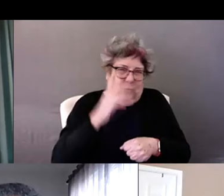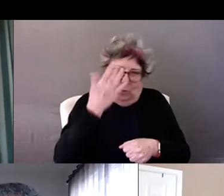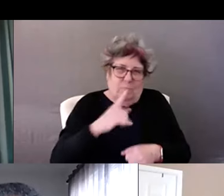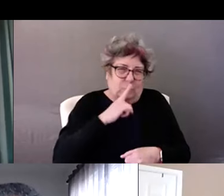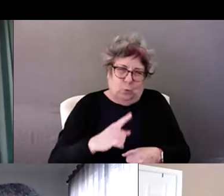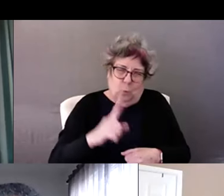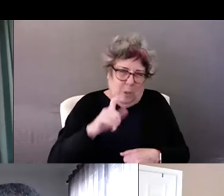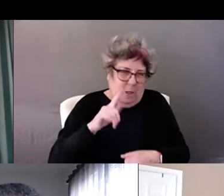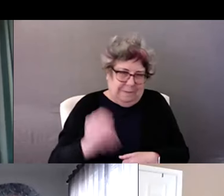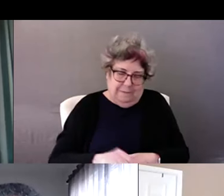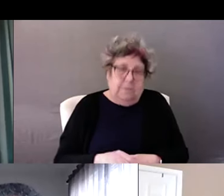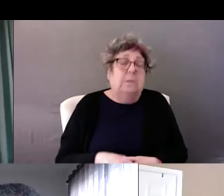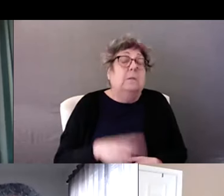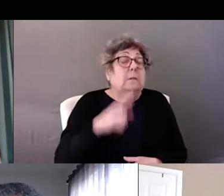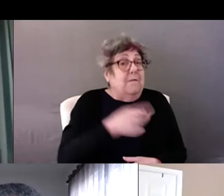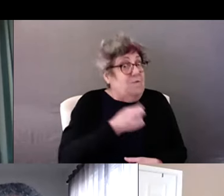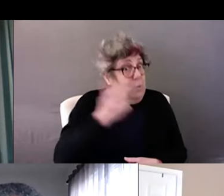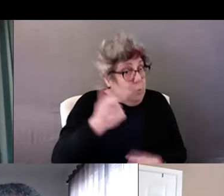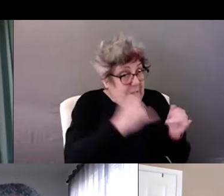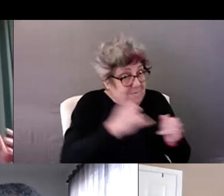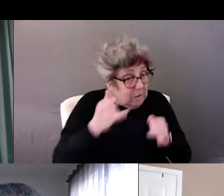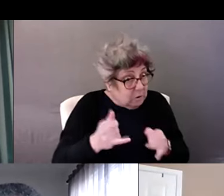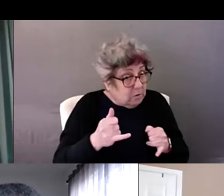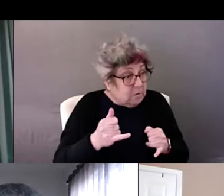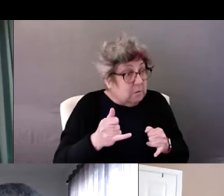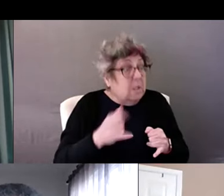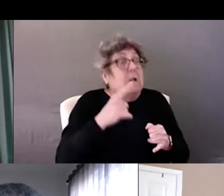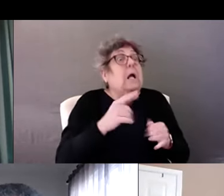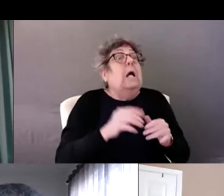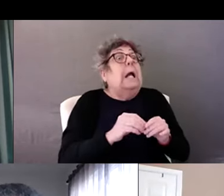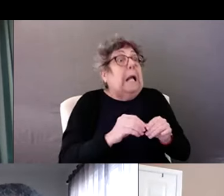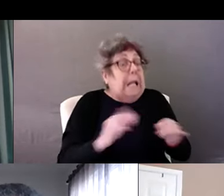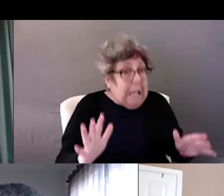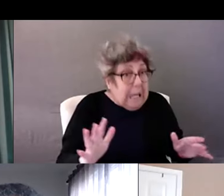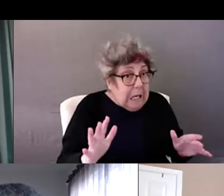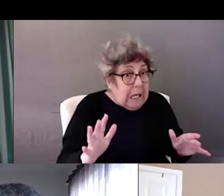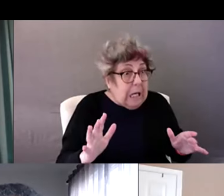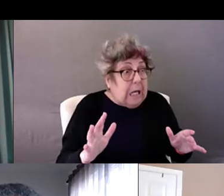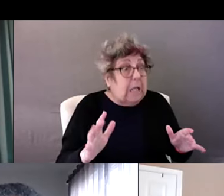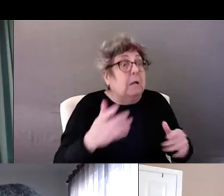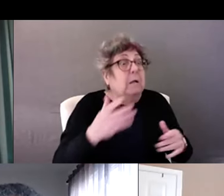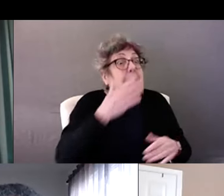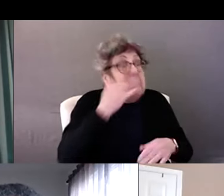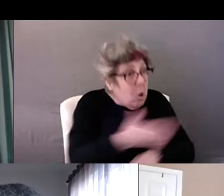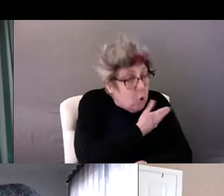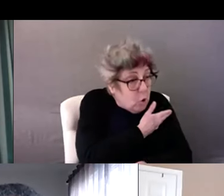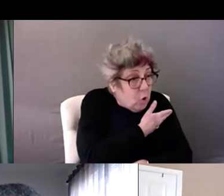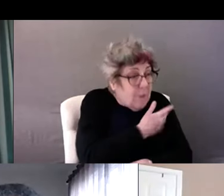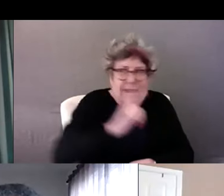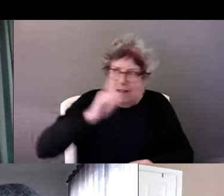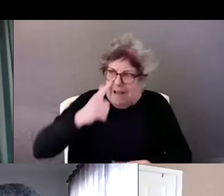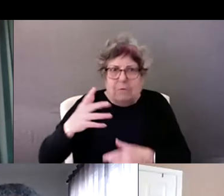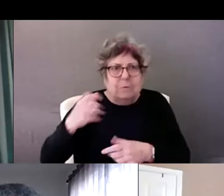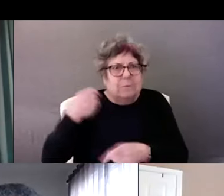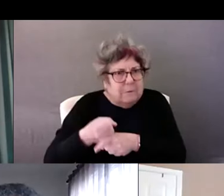but they exist, who do get reinfected, who, clear the virus and get better, and then they get the virus back. And so when they have that next, so a nucleic